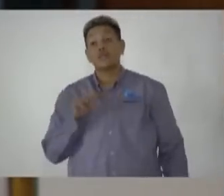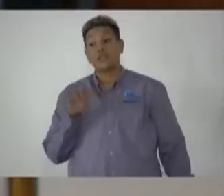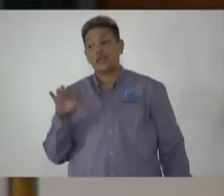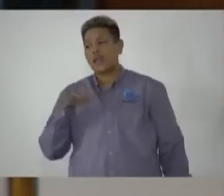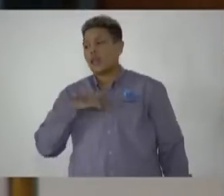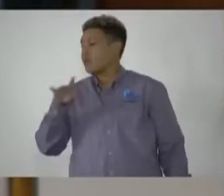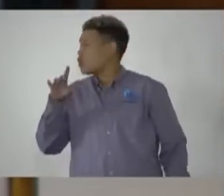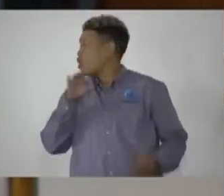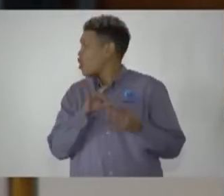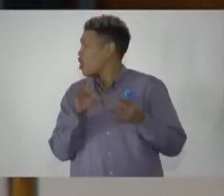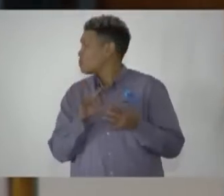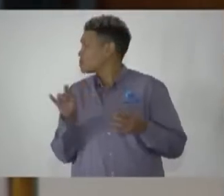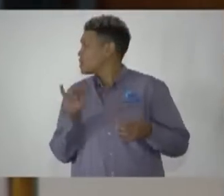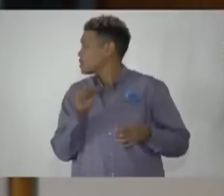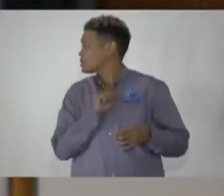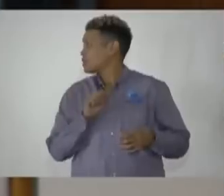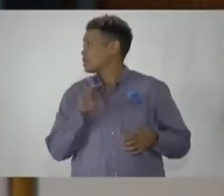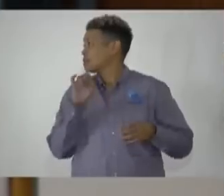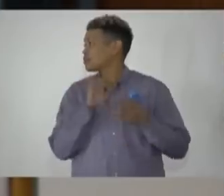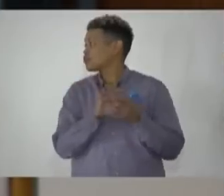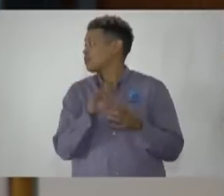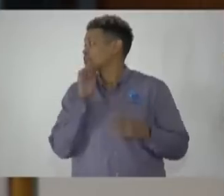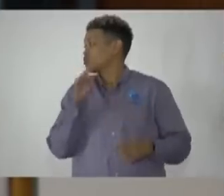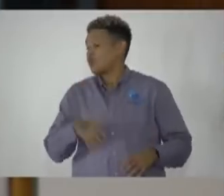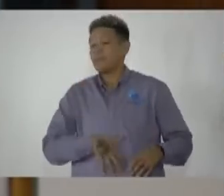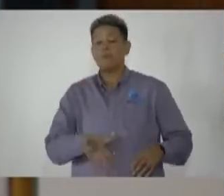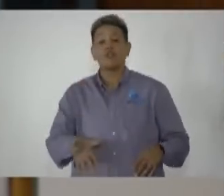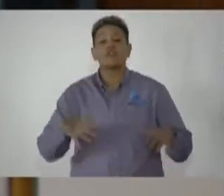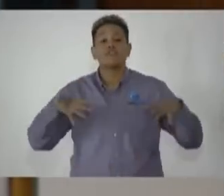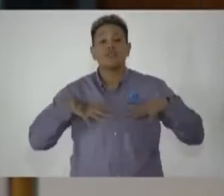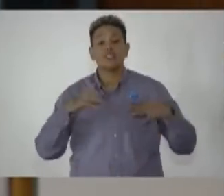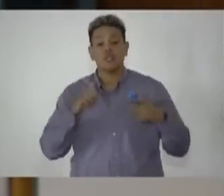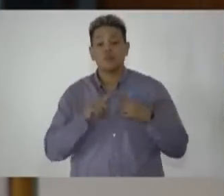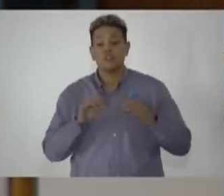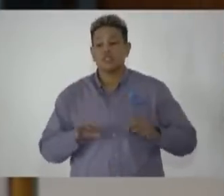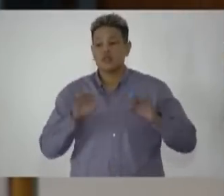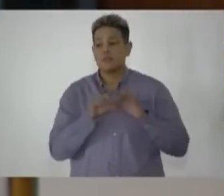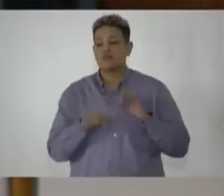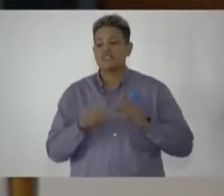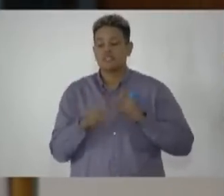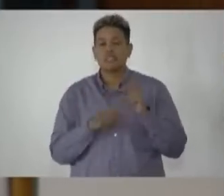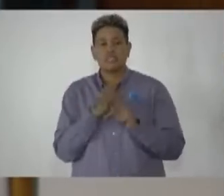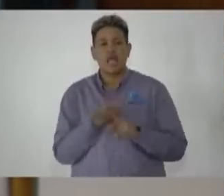comments in relation to the Maternity Leave Act and the importance of this kind of